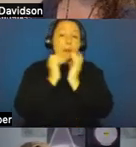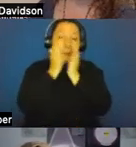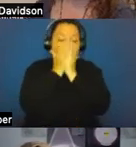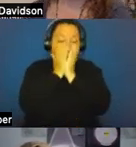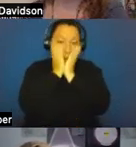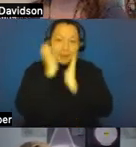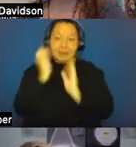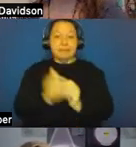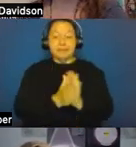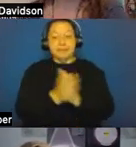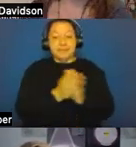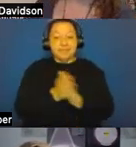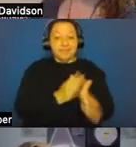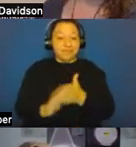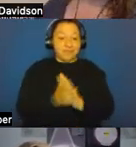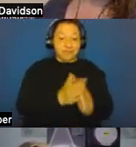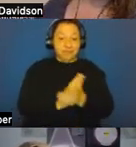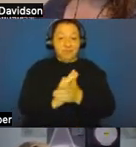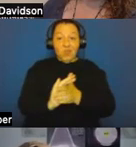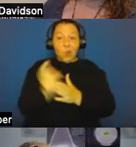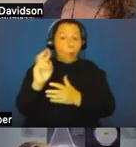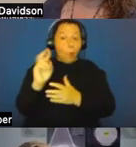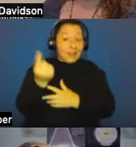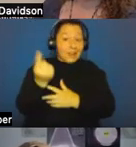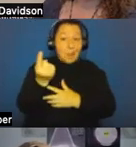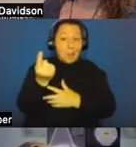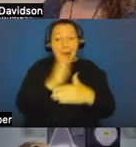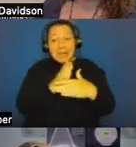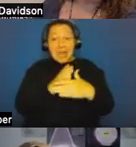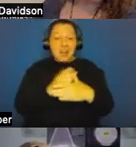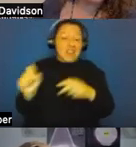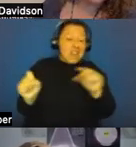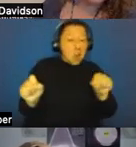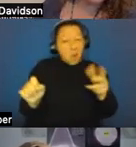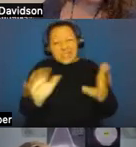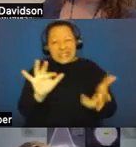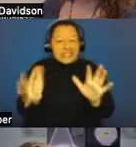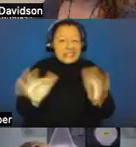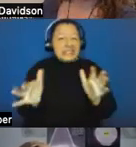Or does somebody in the middle want to jump on? Are you in the middle on it and want to jump on?